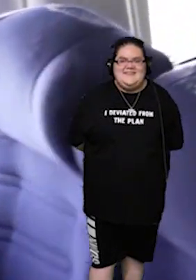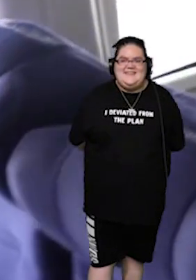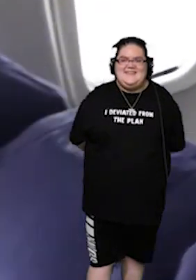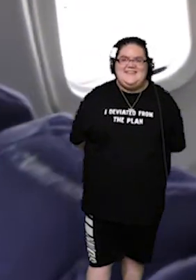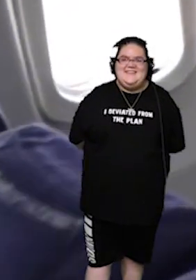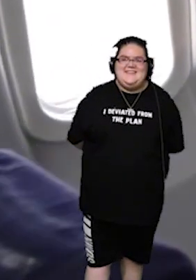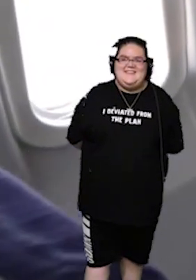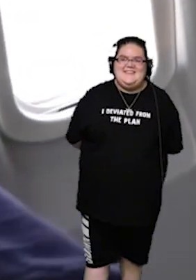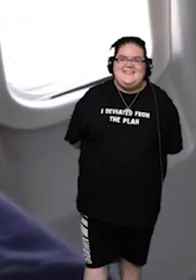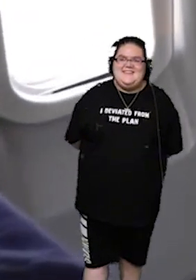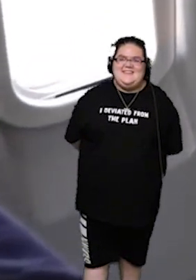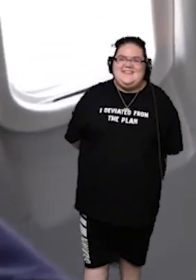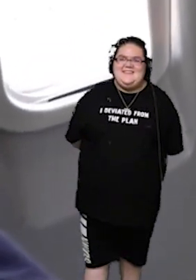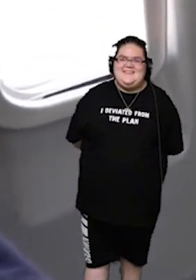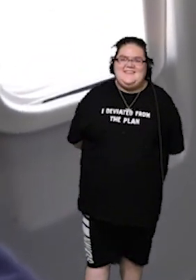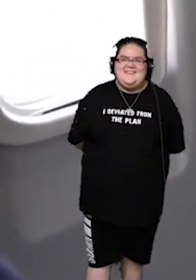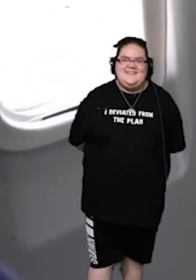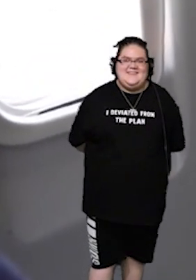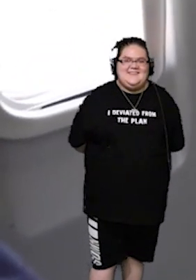hasn't seen us. He definitely didn't say anything about seeing us.